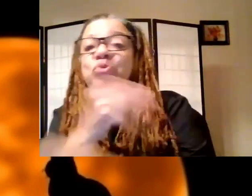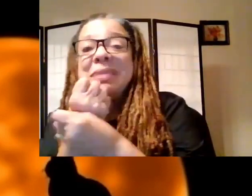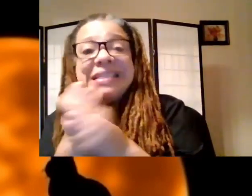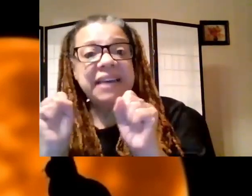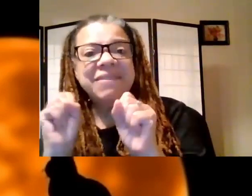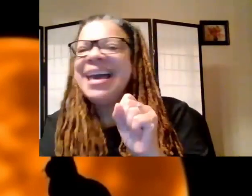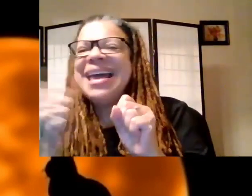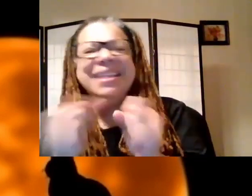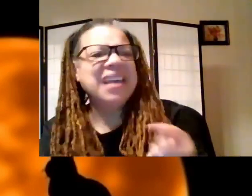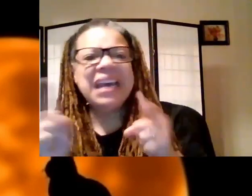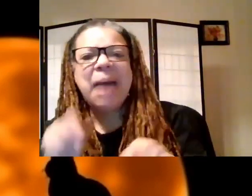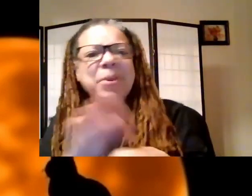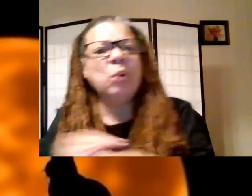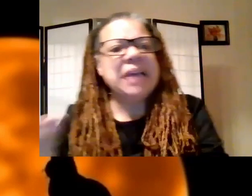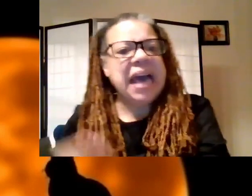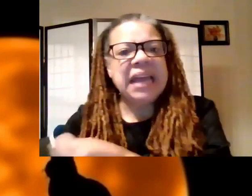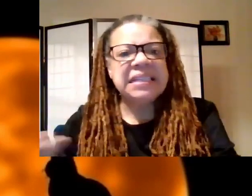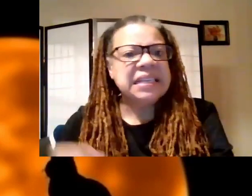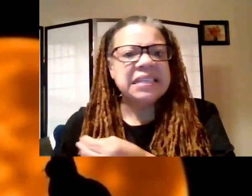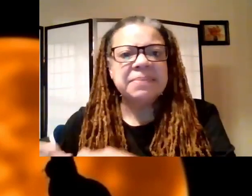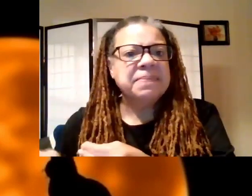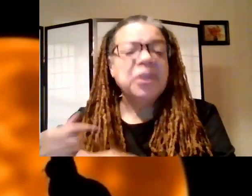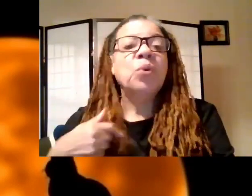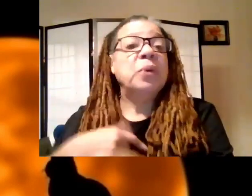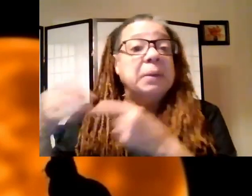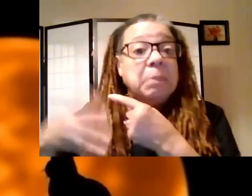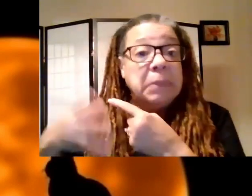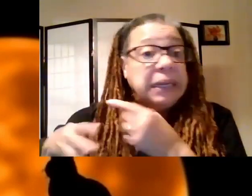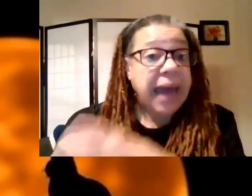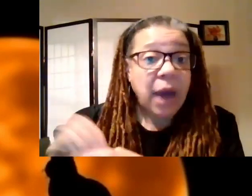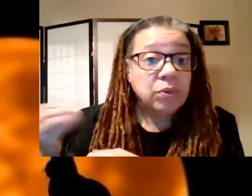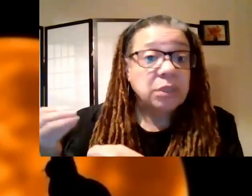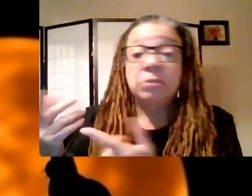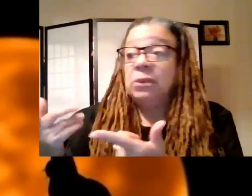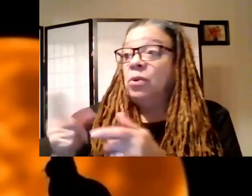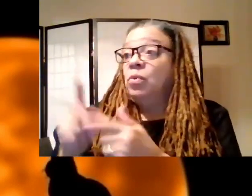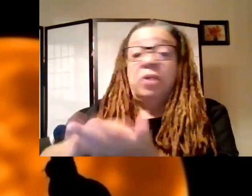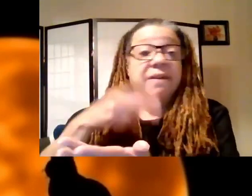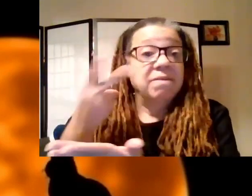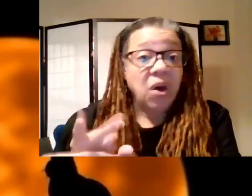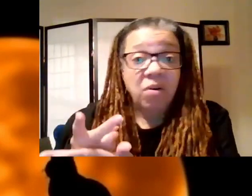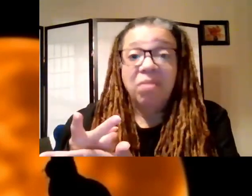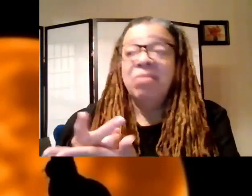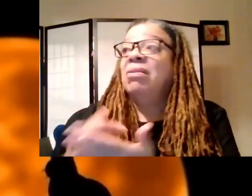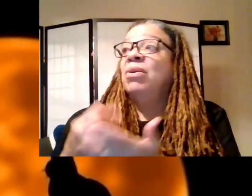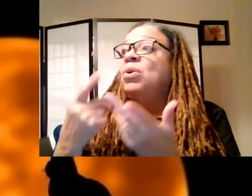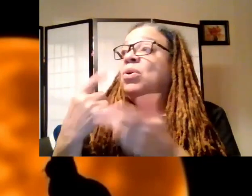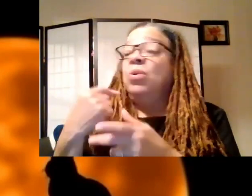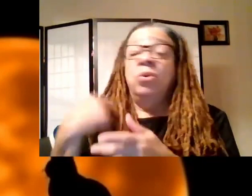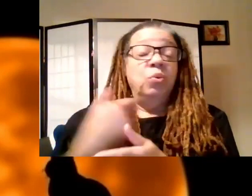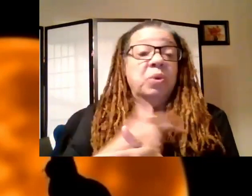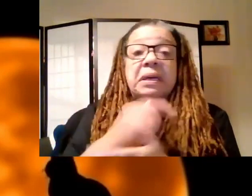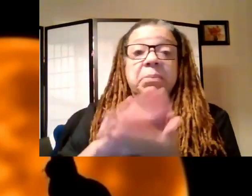can happen while you're on dialysis. We can bleed out, we can pass out, we can